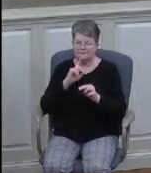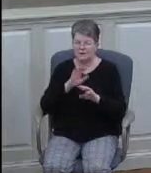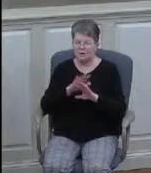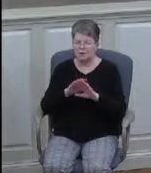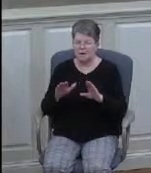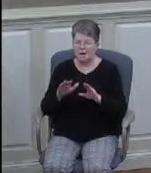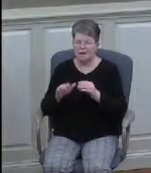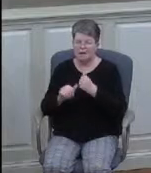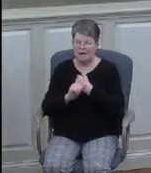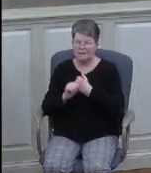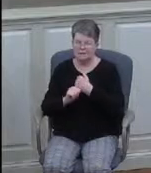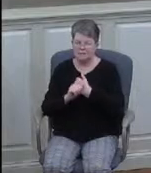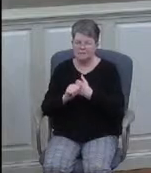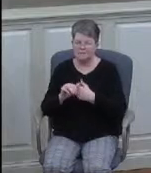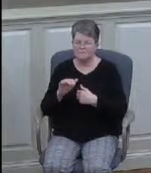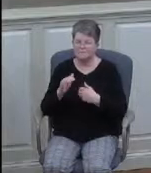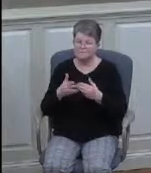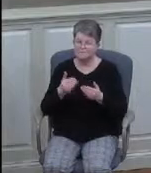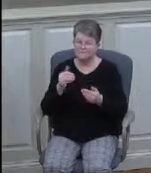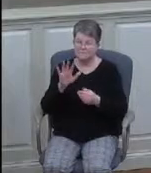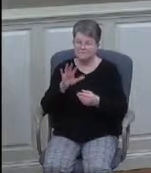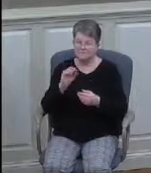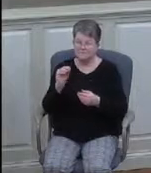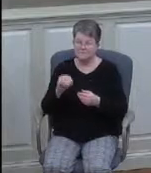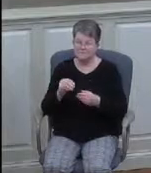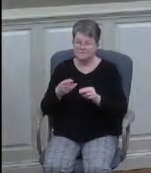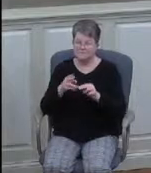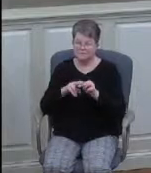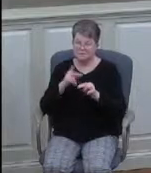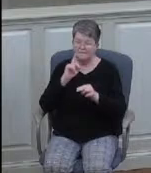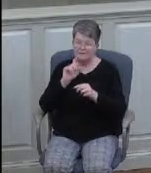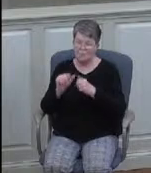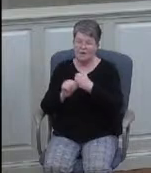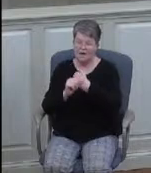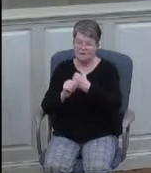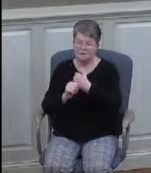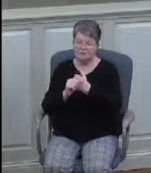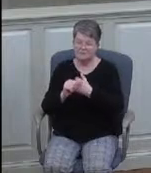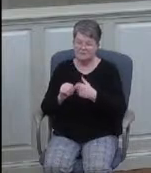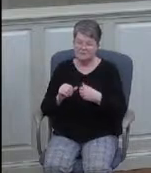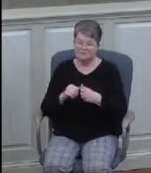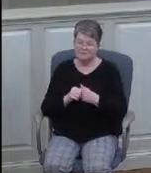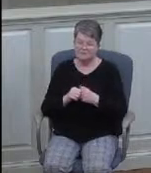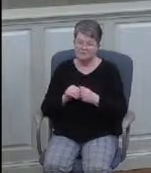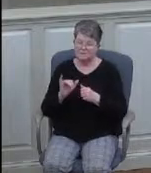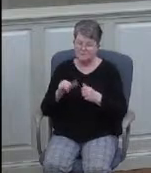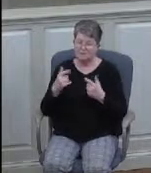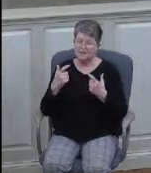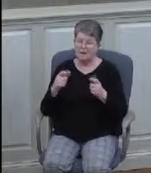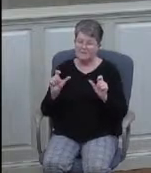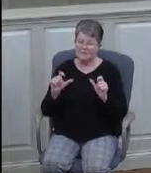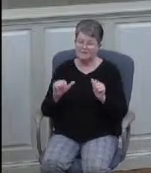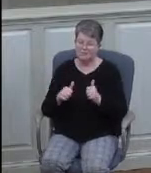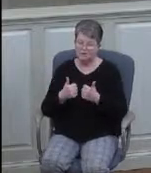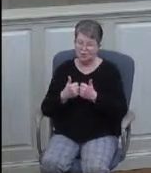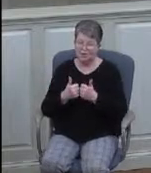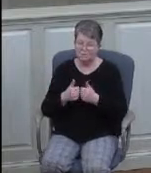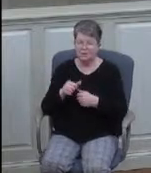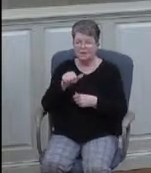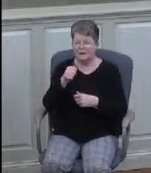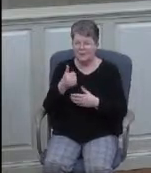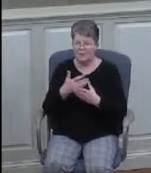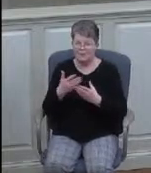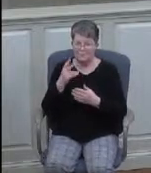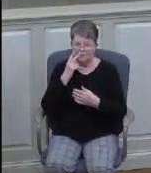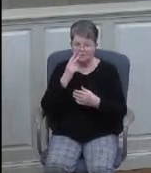non-hazardous, almost 5% increase for hazardous, and that is a, you know, a big challenge. Another thing that we've